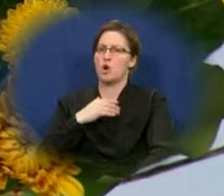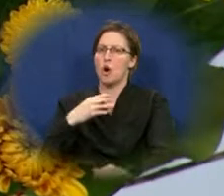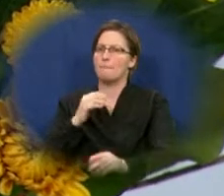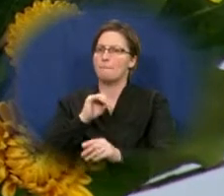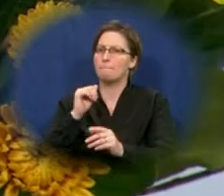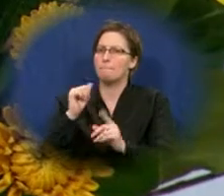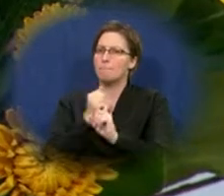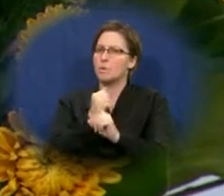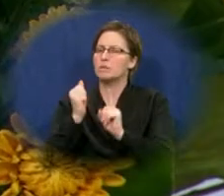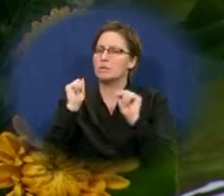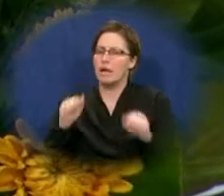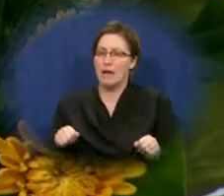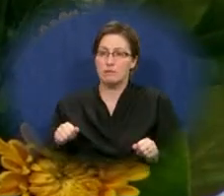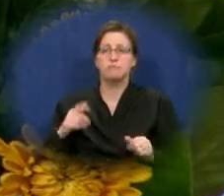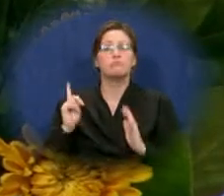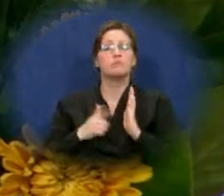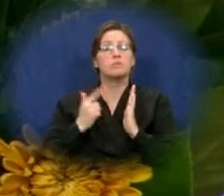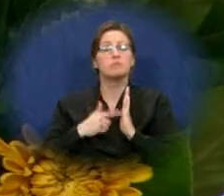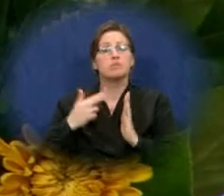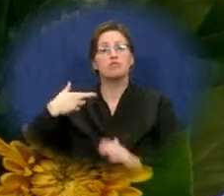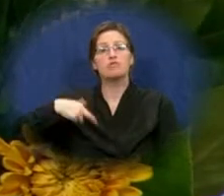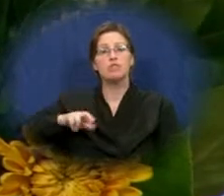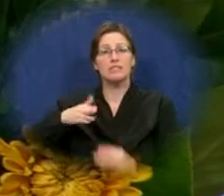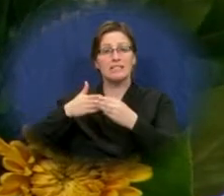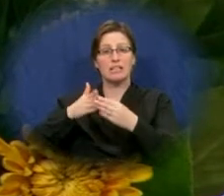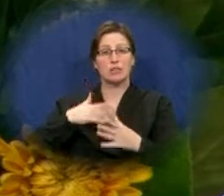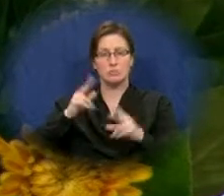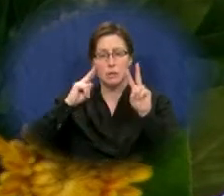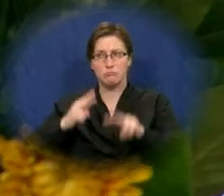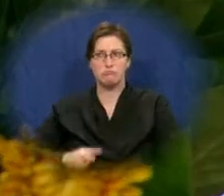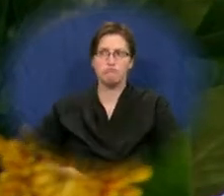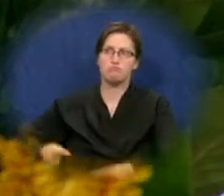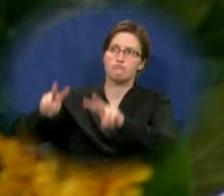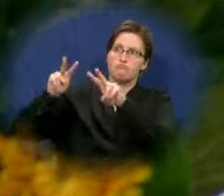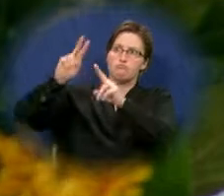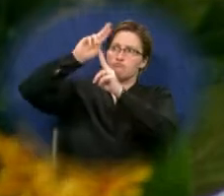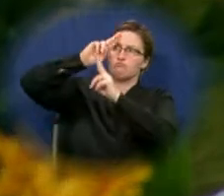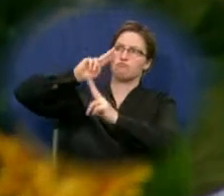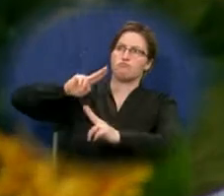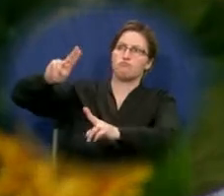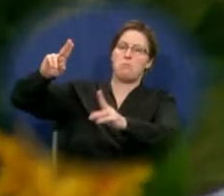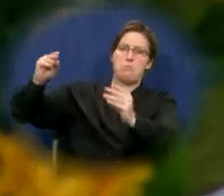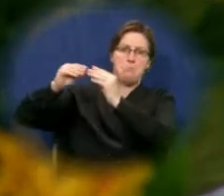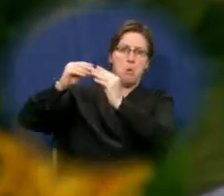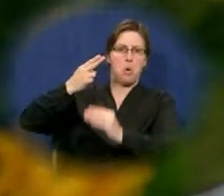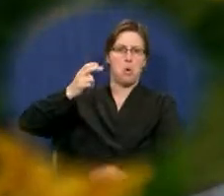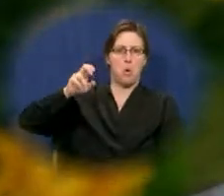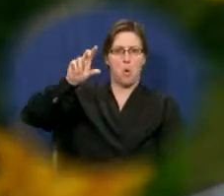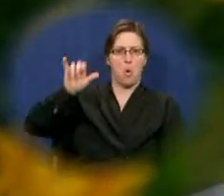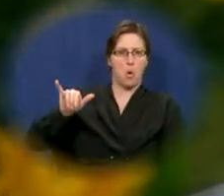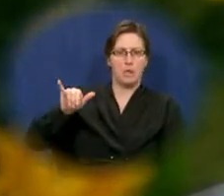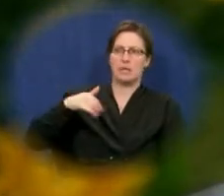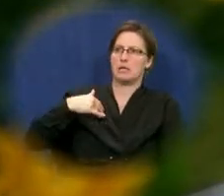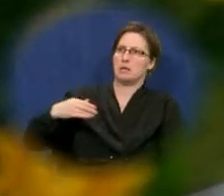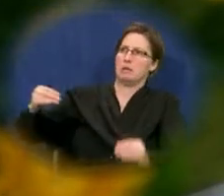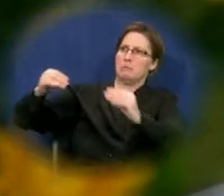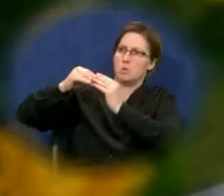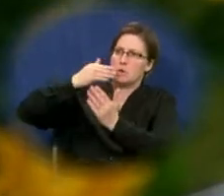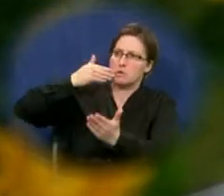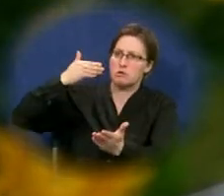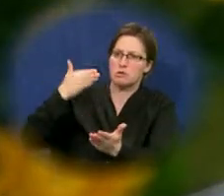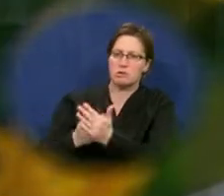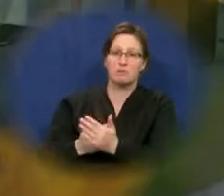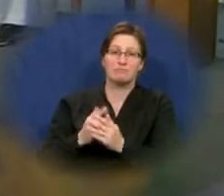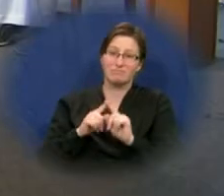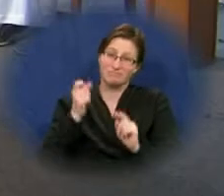with religious leaders, we hold to a greater standard of holiness and goodness and consistency. But we all know that